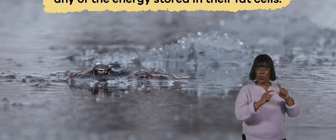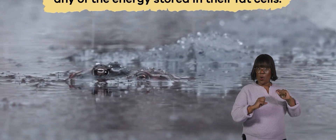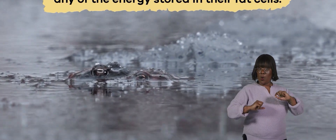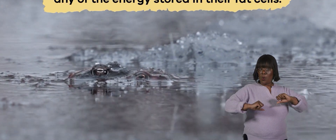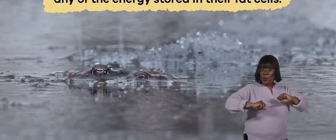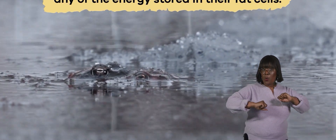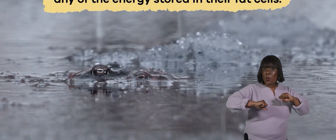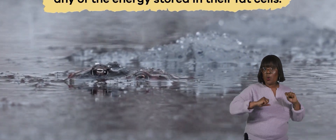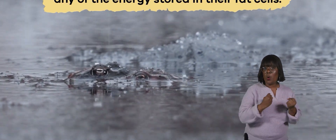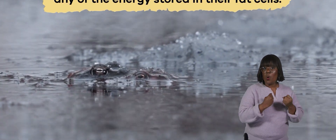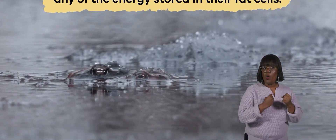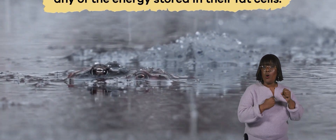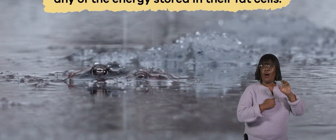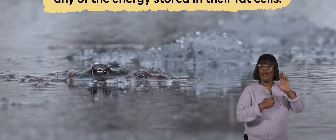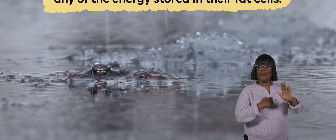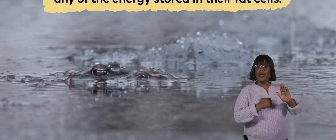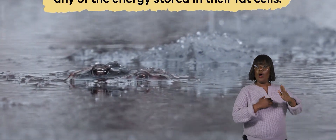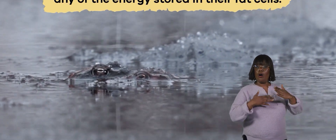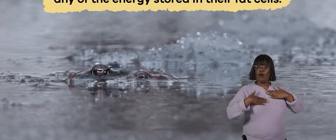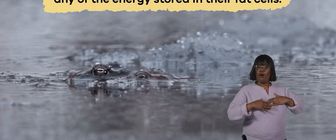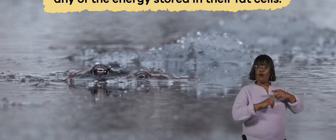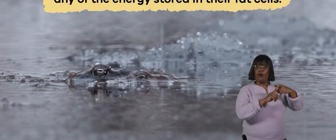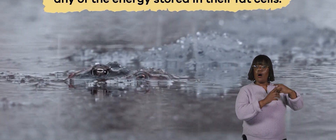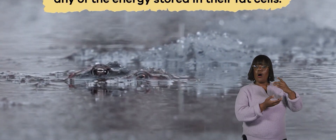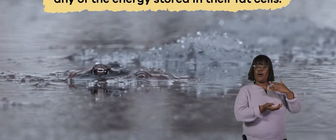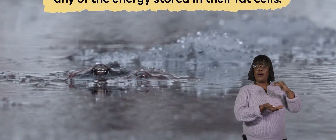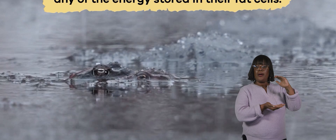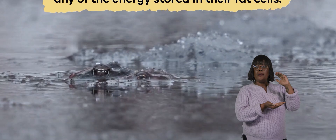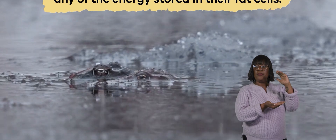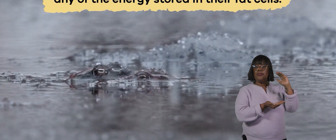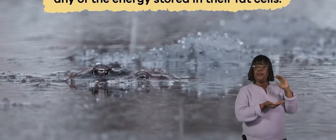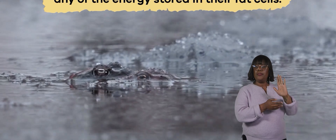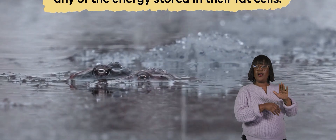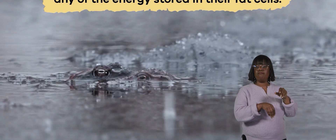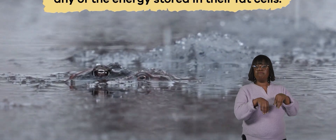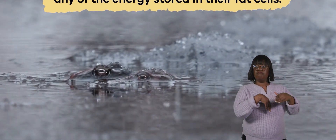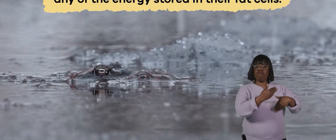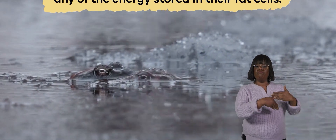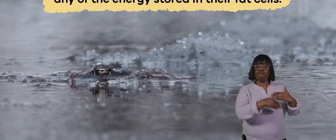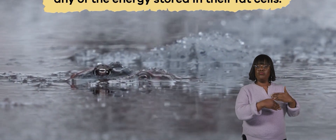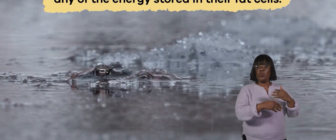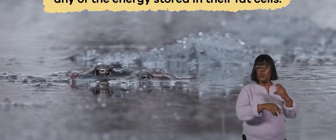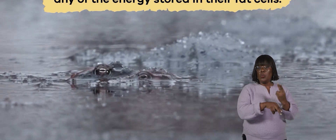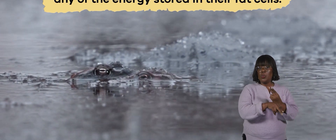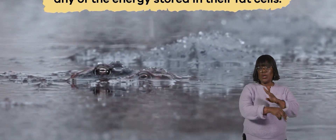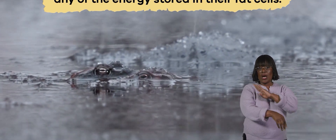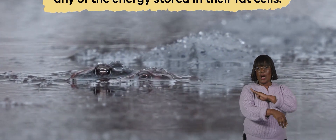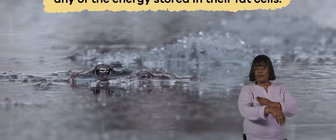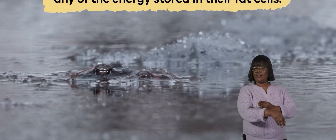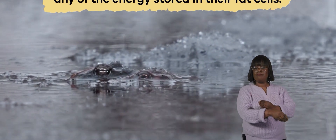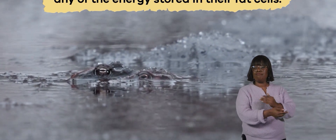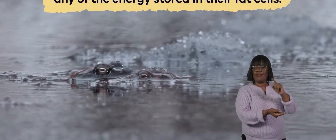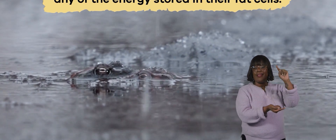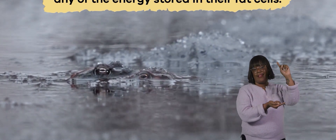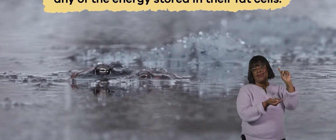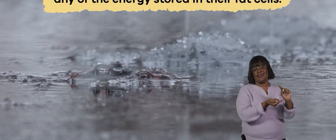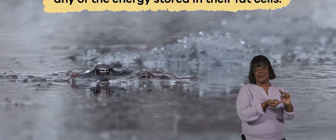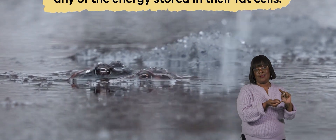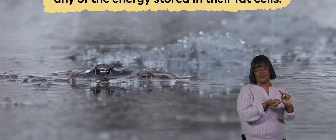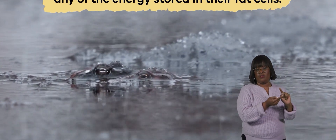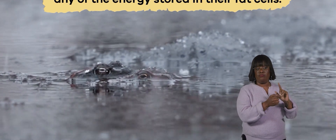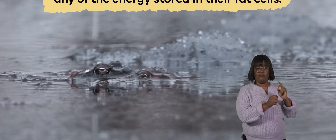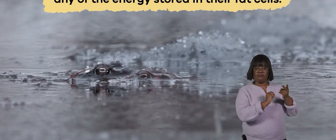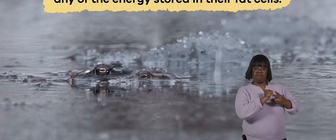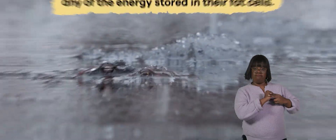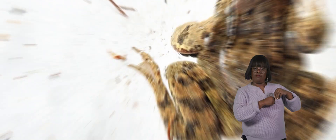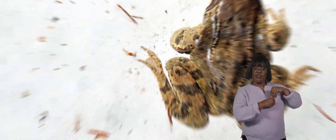it's cold, frogs slow down their metabolism so much that they hardly use any of the energy stored in